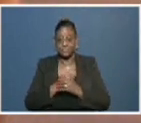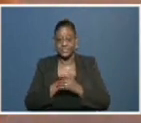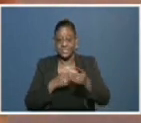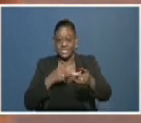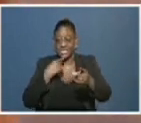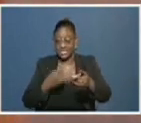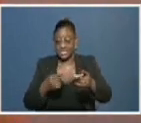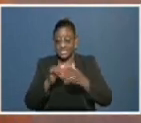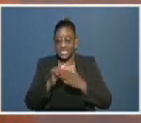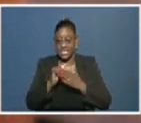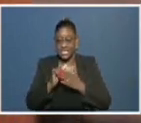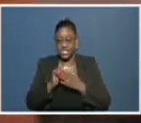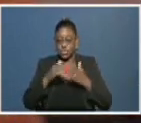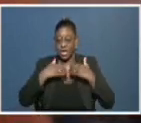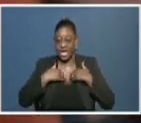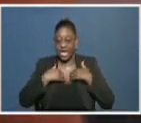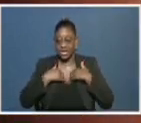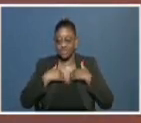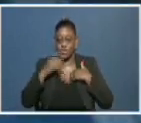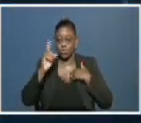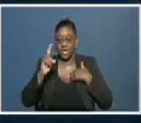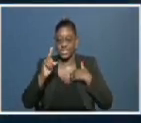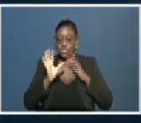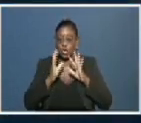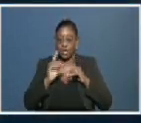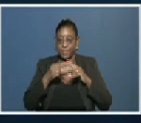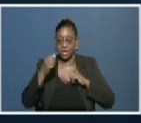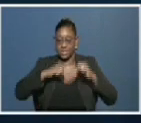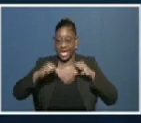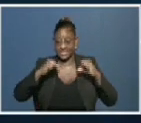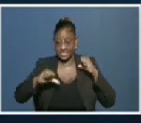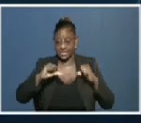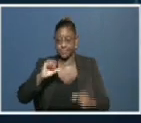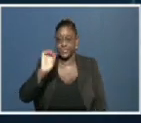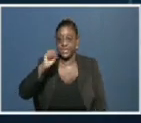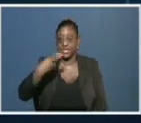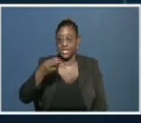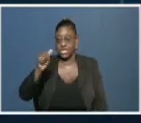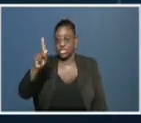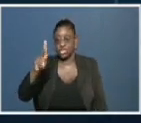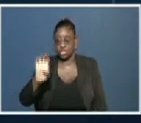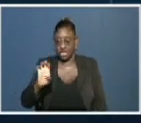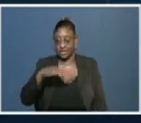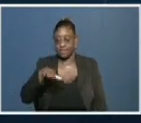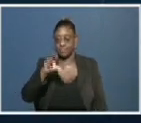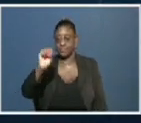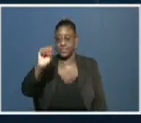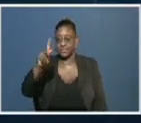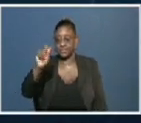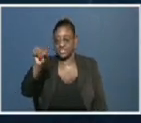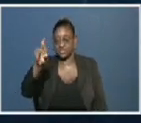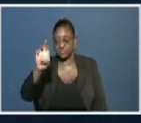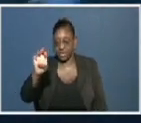founding members of the annual Shakespeare in Paradise Theater Festival. He says in recent years, they've introduced short tales, a series of skits that